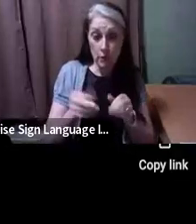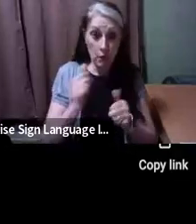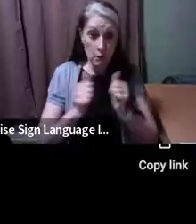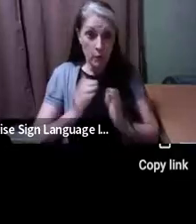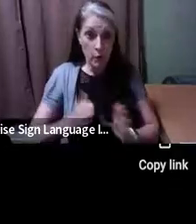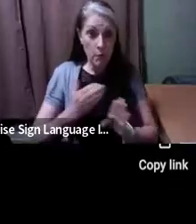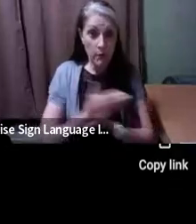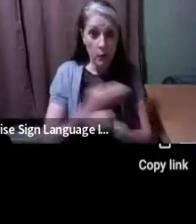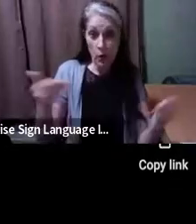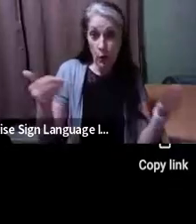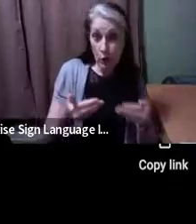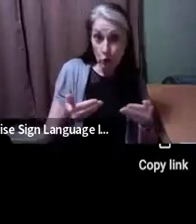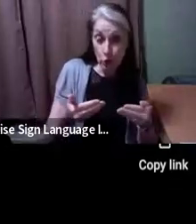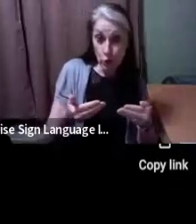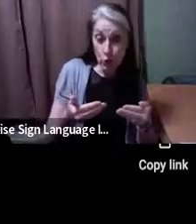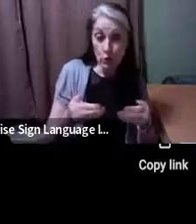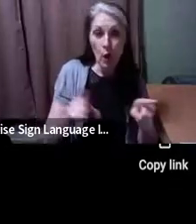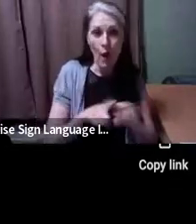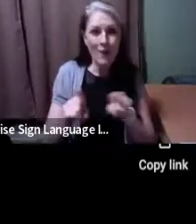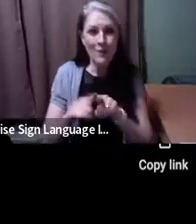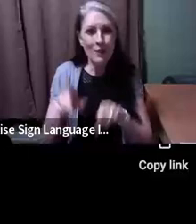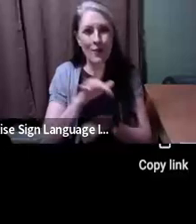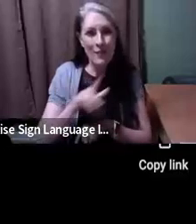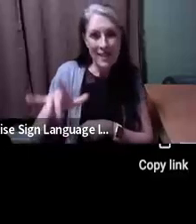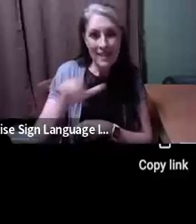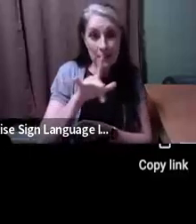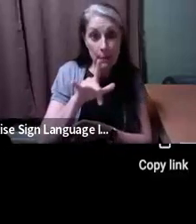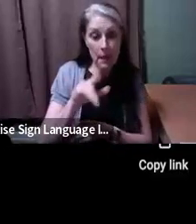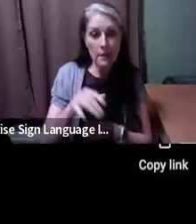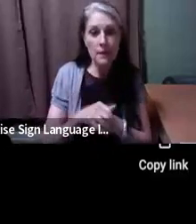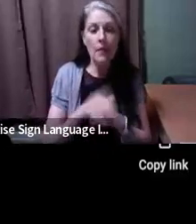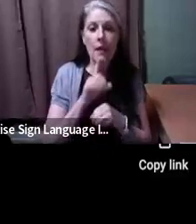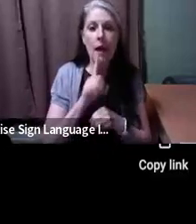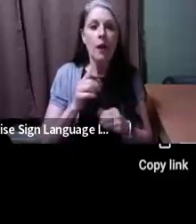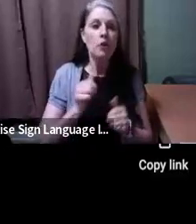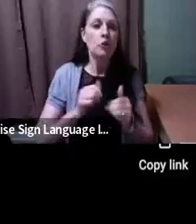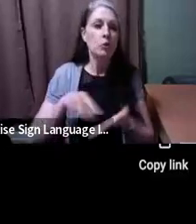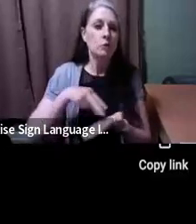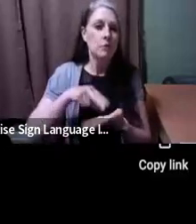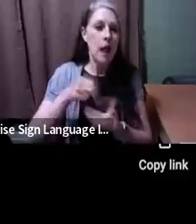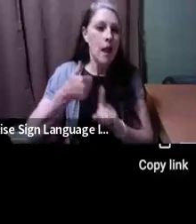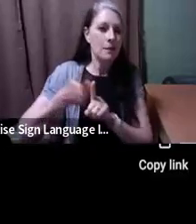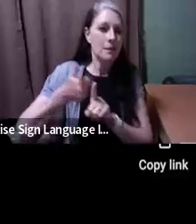they're introduced, as well as of the space, and then of the actual dance itself.